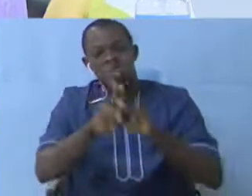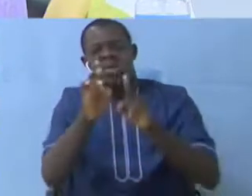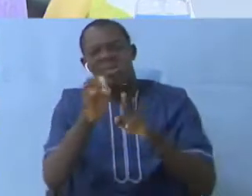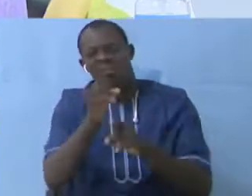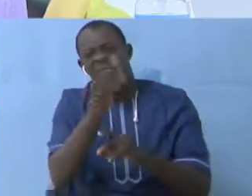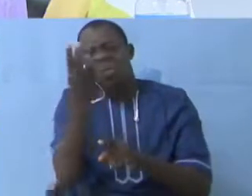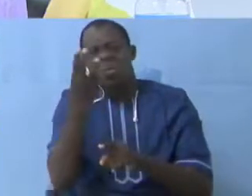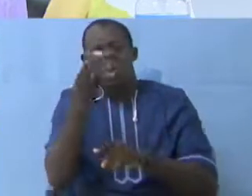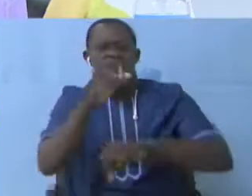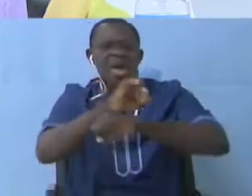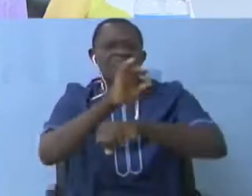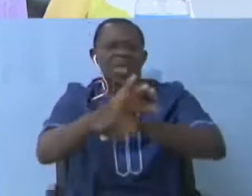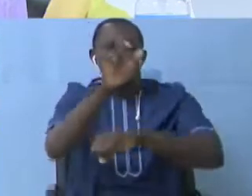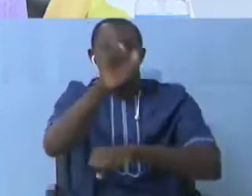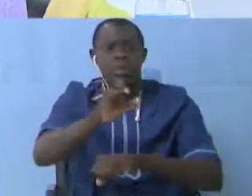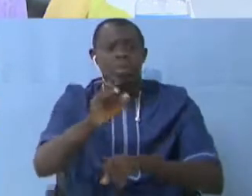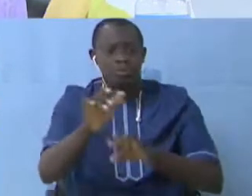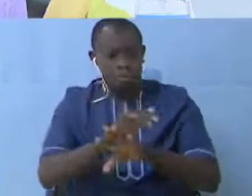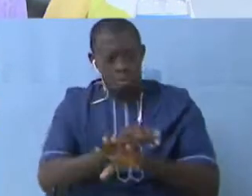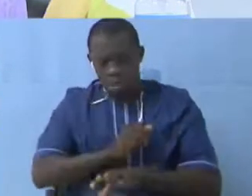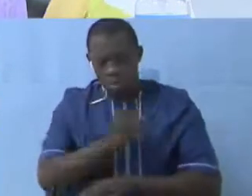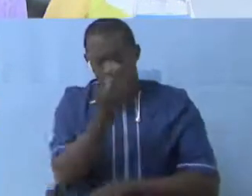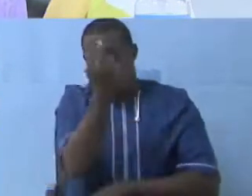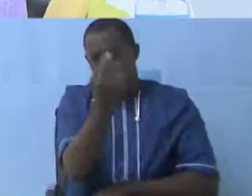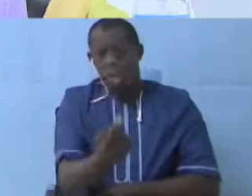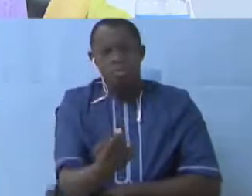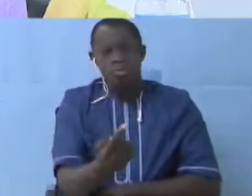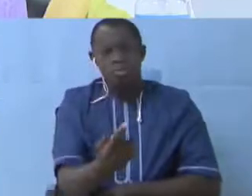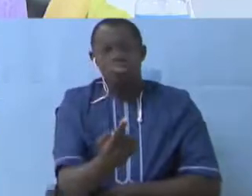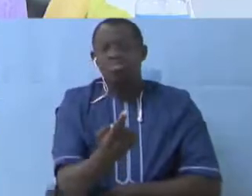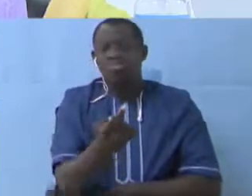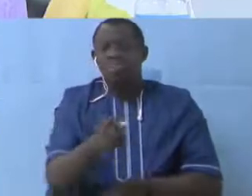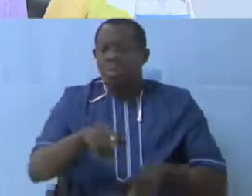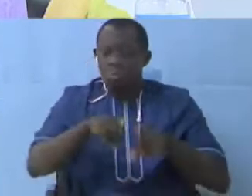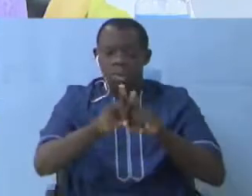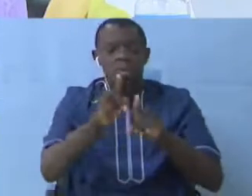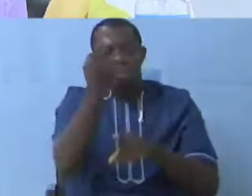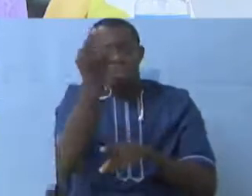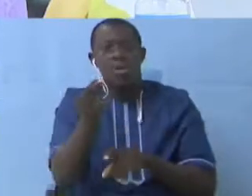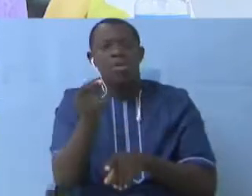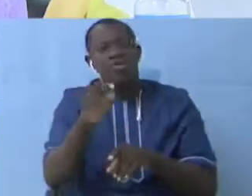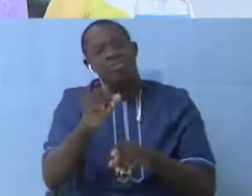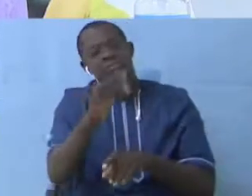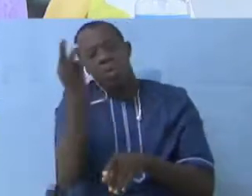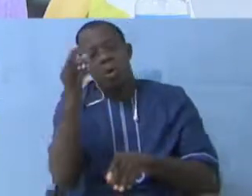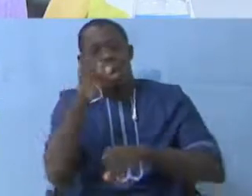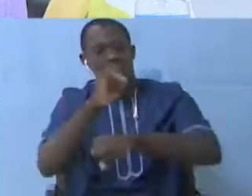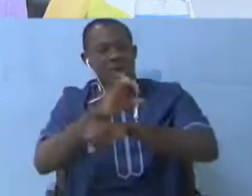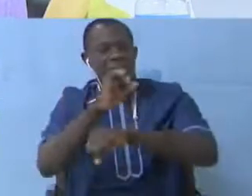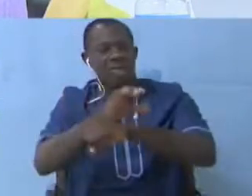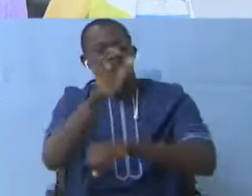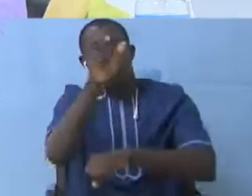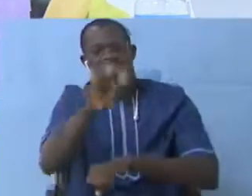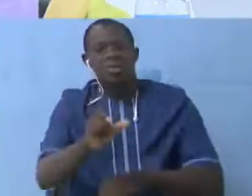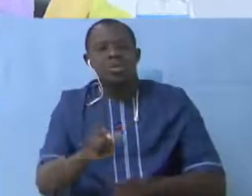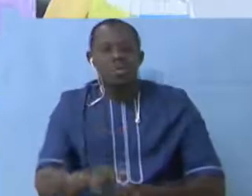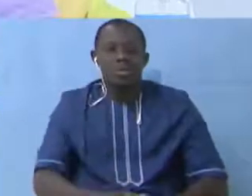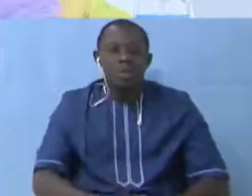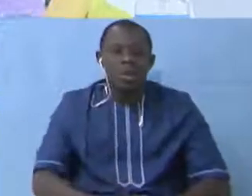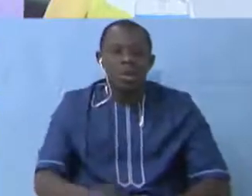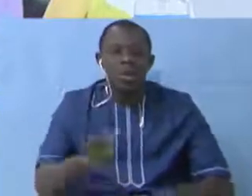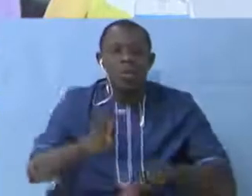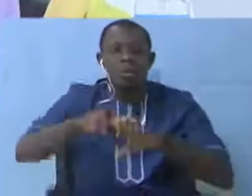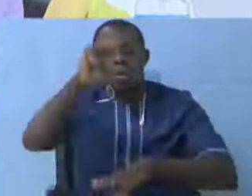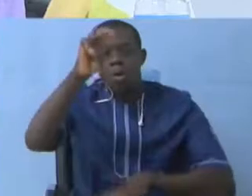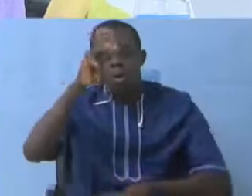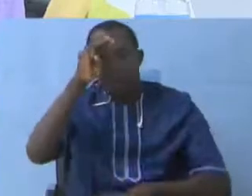advisors. yaakaar naa jamono boobu daal moom kenn rek moo ànd ak ñenn yu néew ci ñoo xam ne ñoo ko daan yedd. Most of his